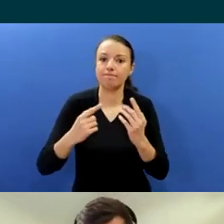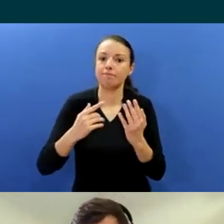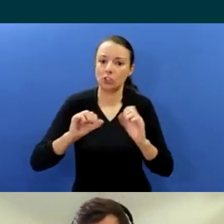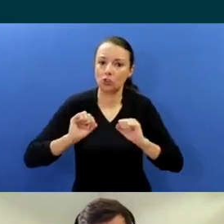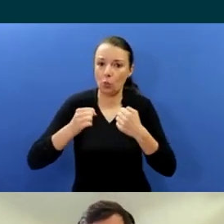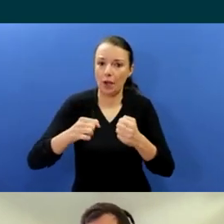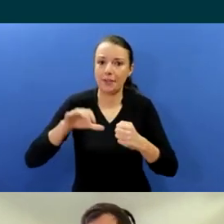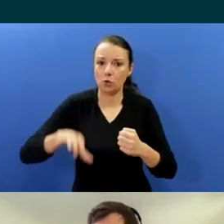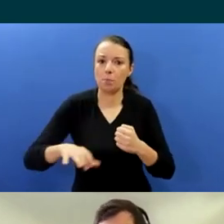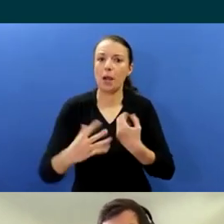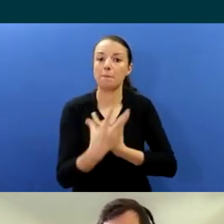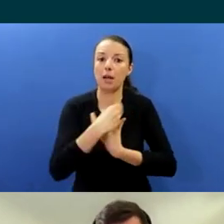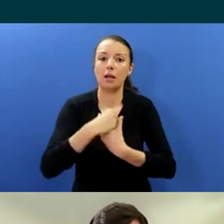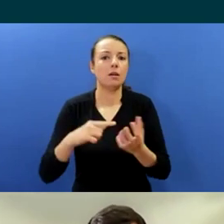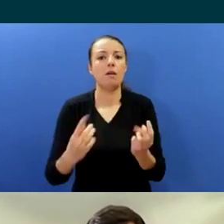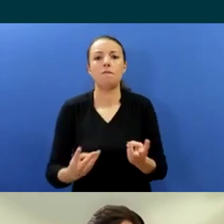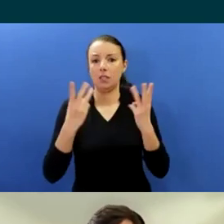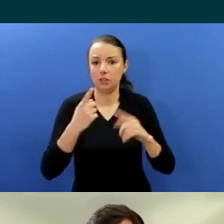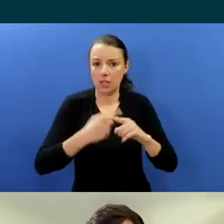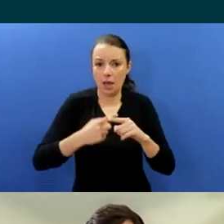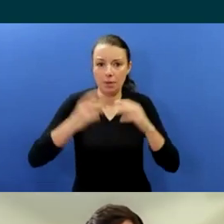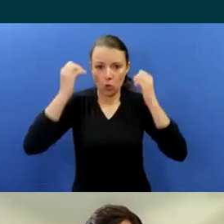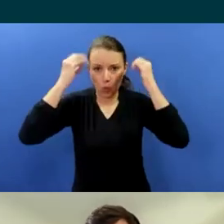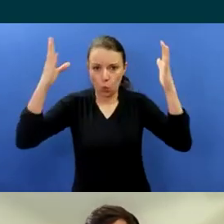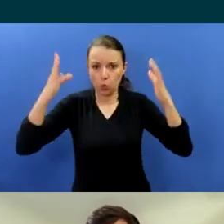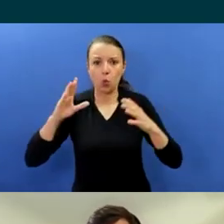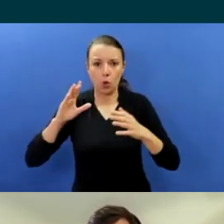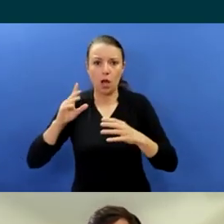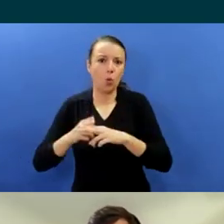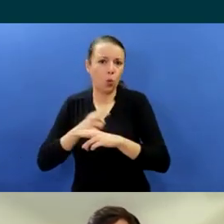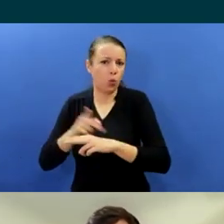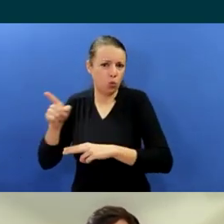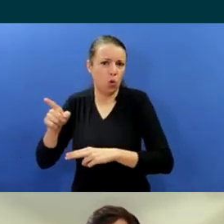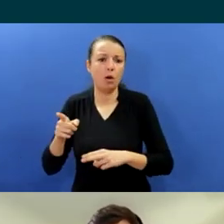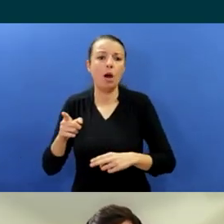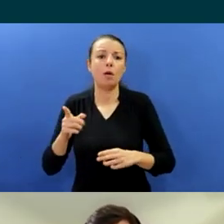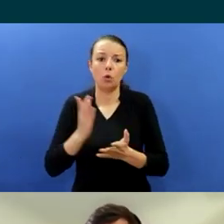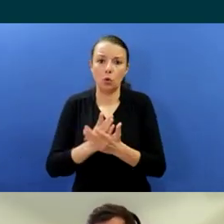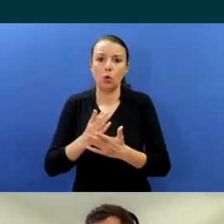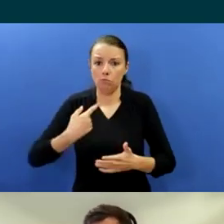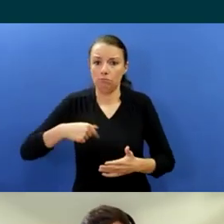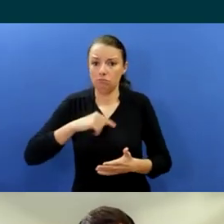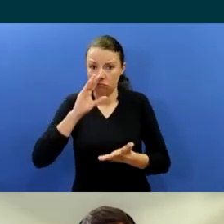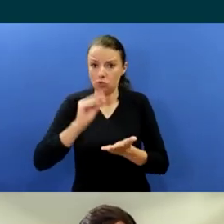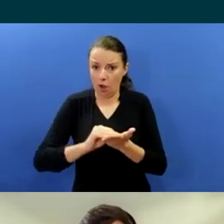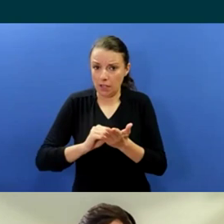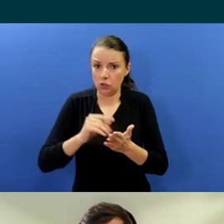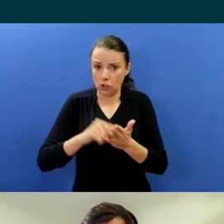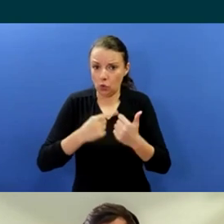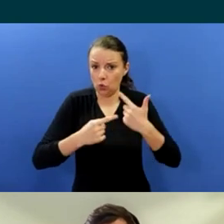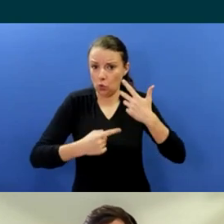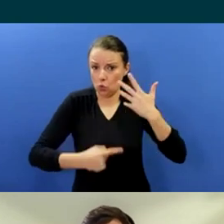know-how and experience in this area. This does not mean that everything always works out